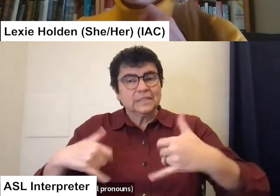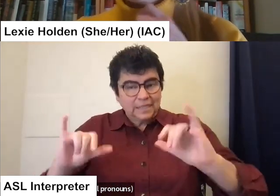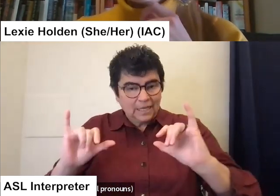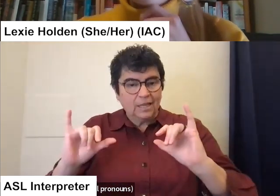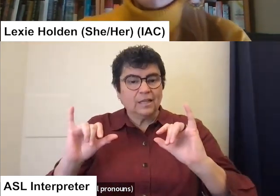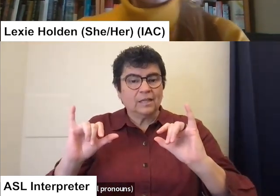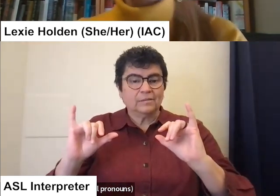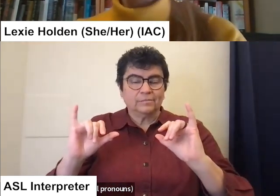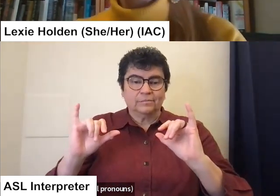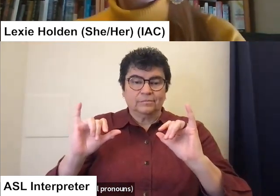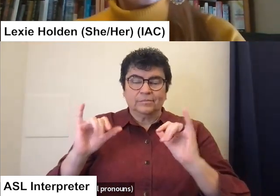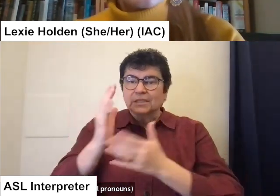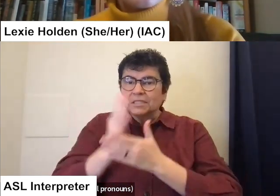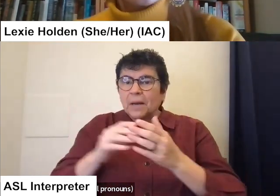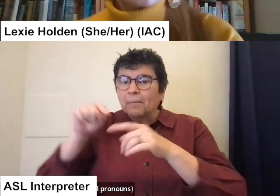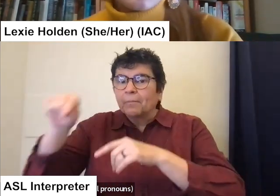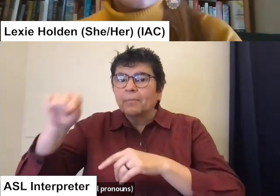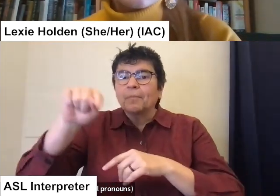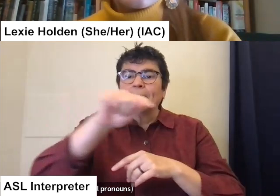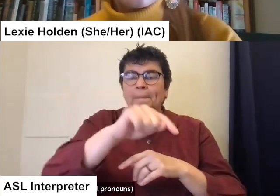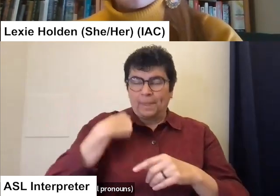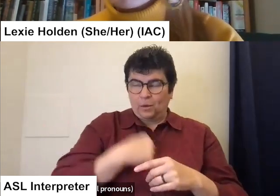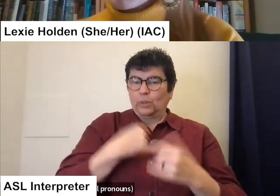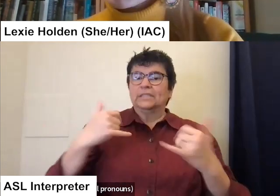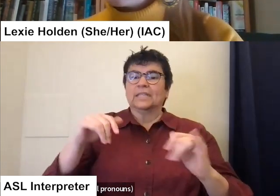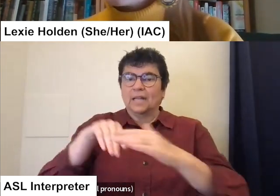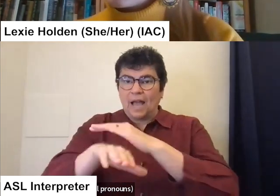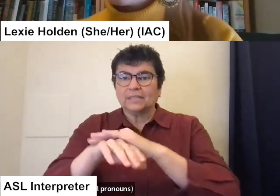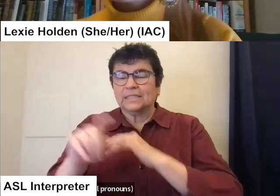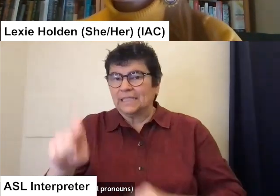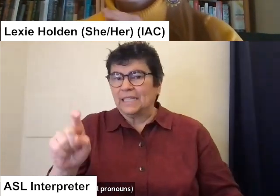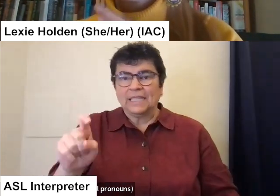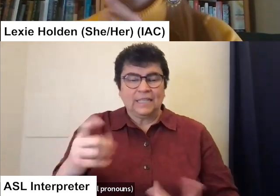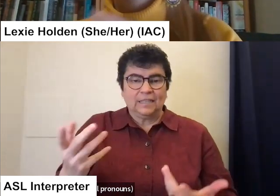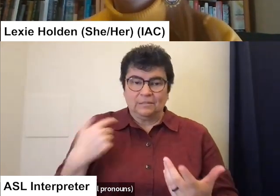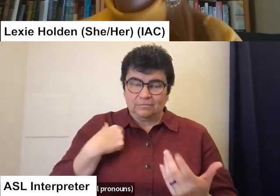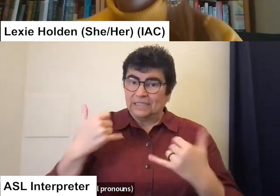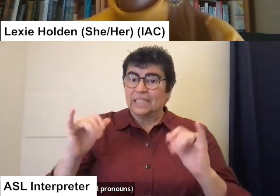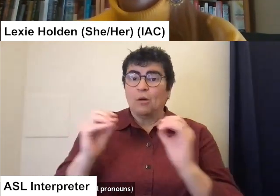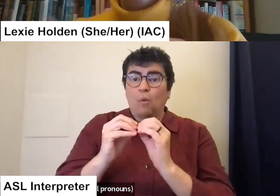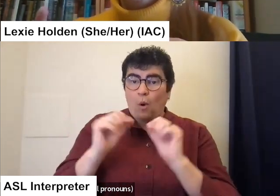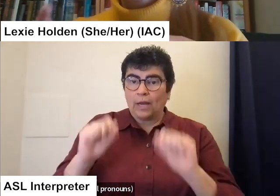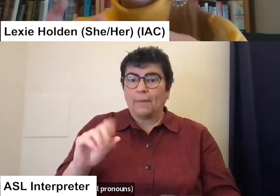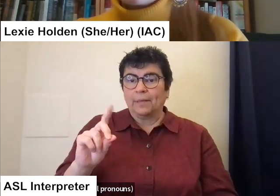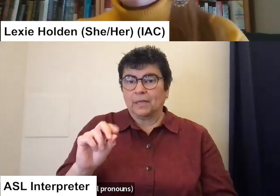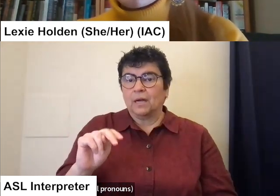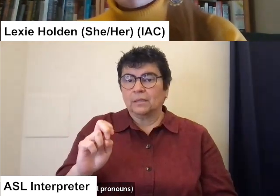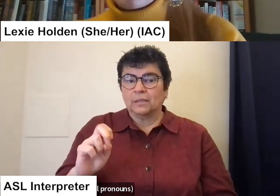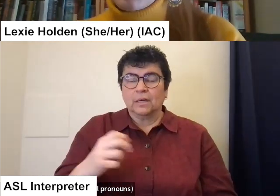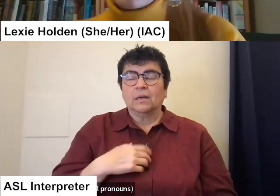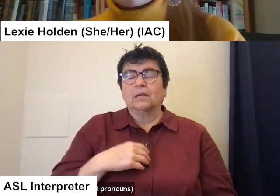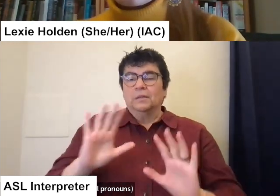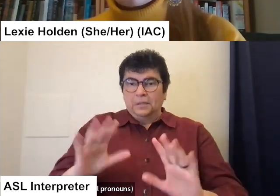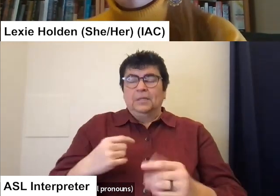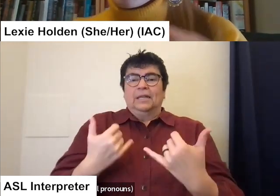still pockets that we still need to access, and that there's more that can be done. And so with that in mind, I think my next question I